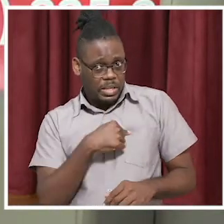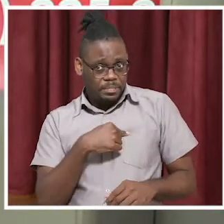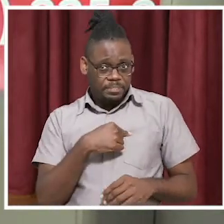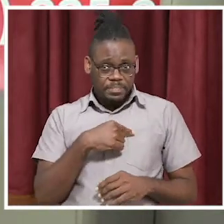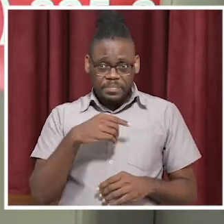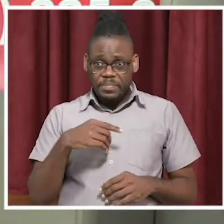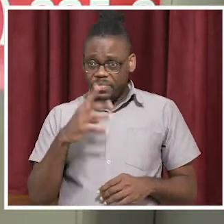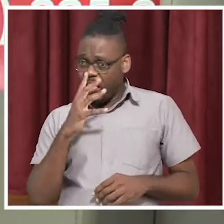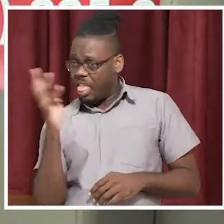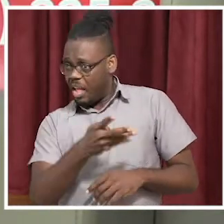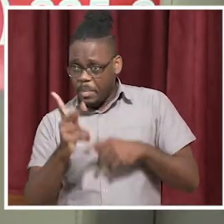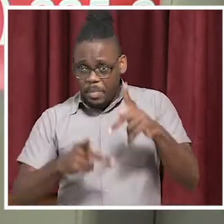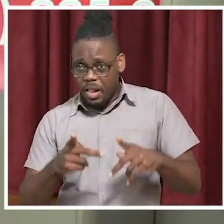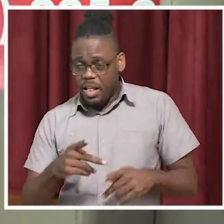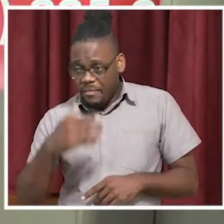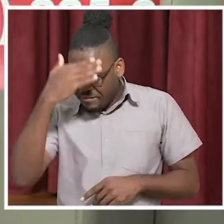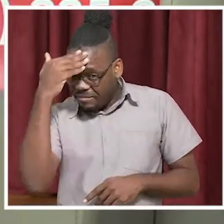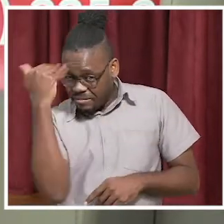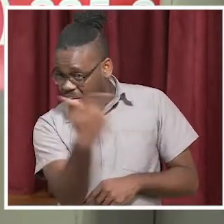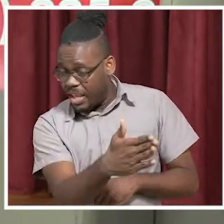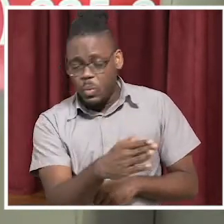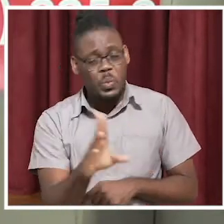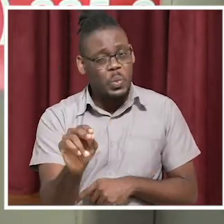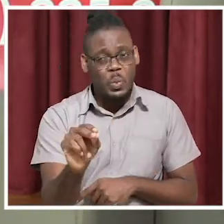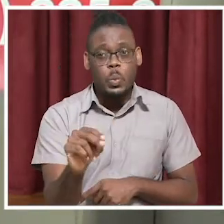does mean that we are doing the best that we can